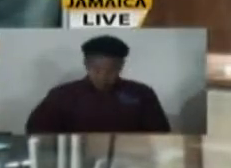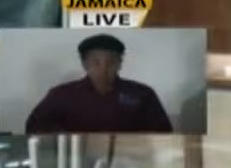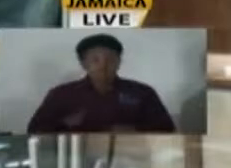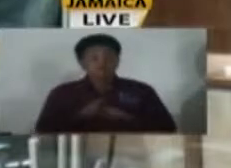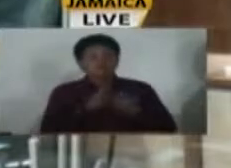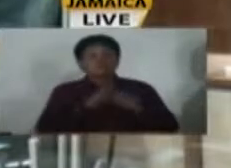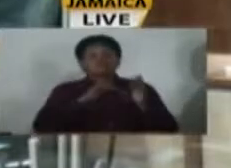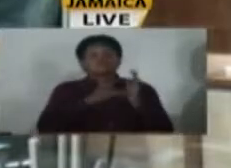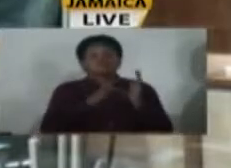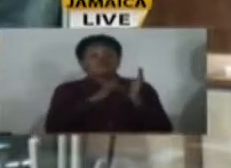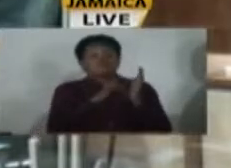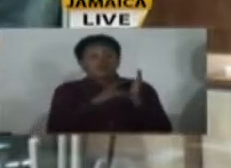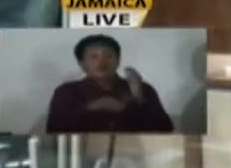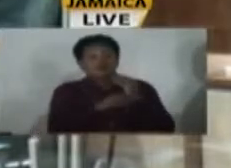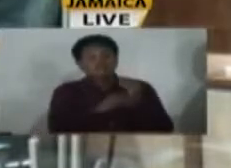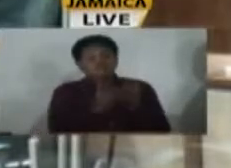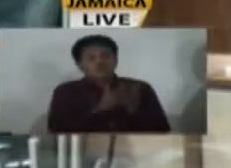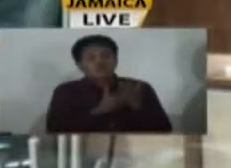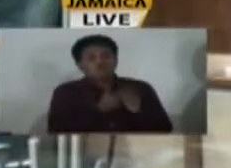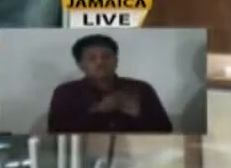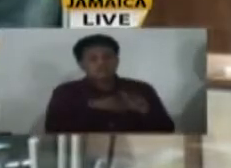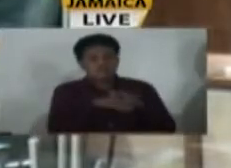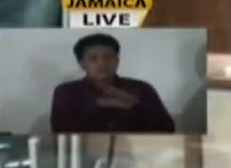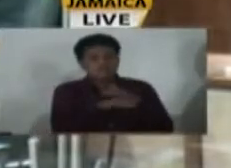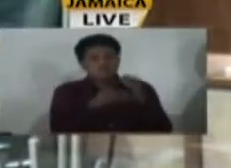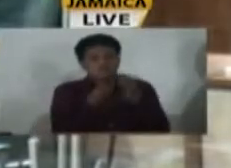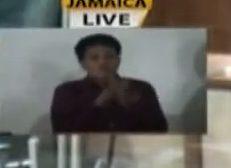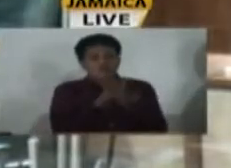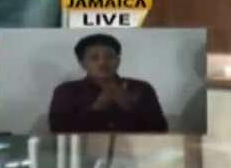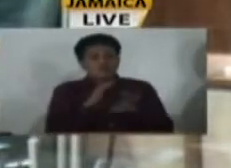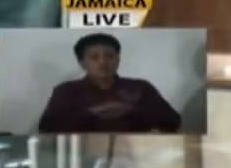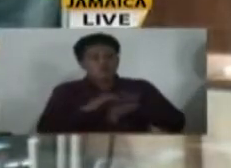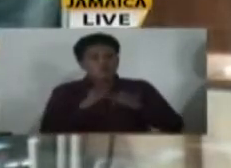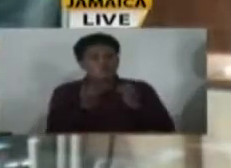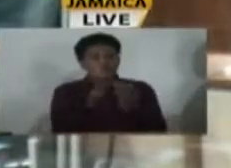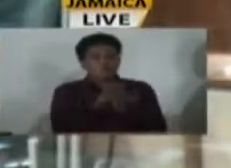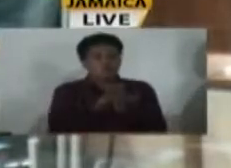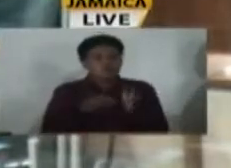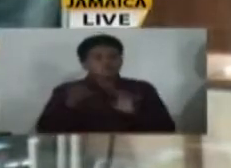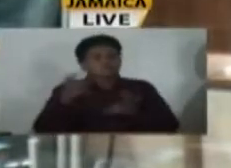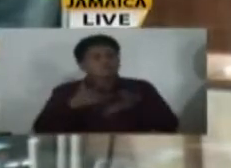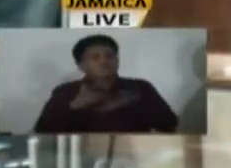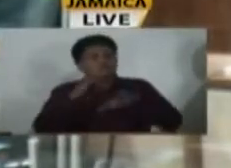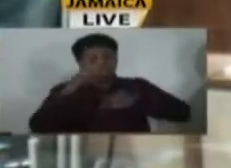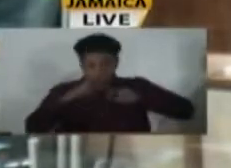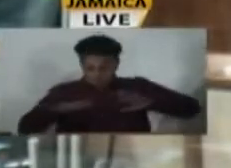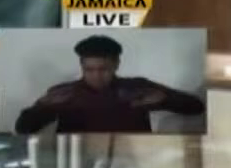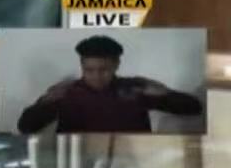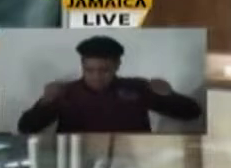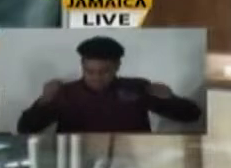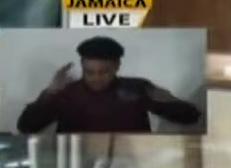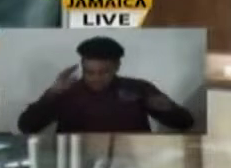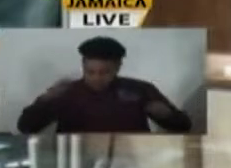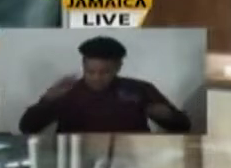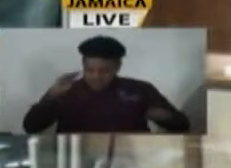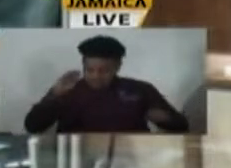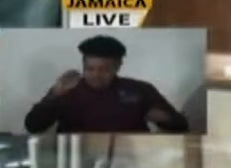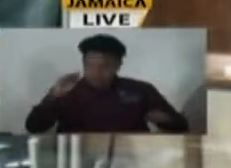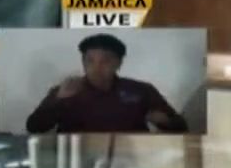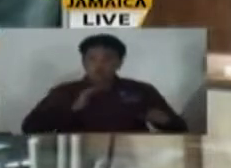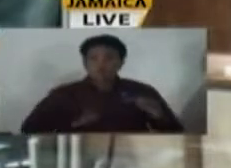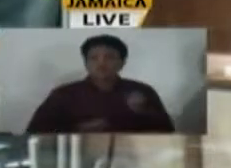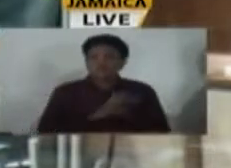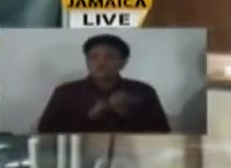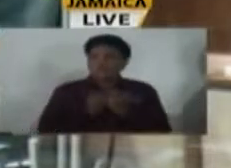central bank digital currency will play a significant role in recovering stronger. MSMEs are the backbone of our economy, and